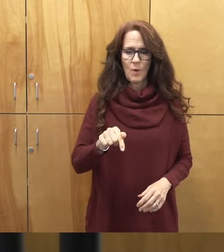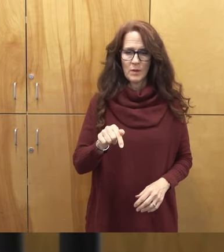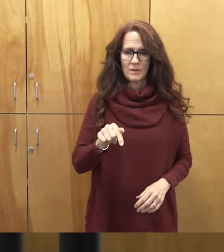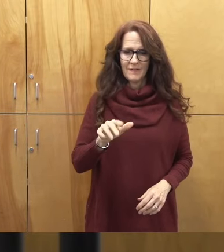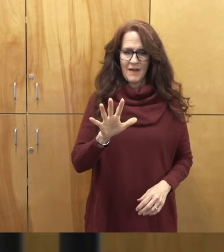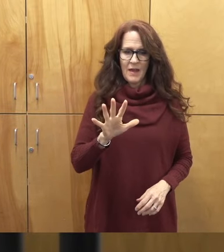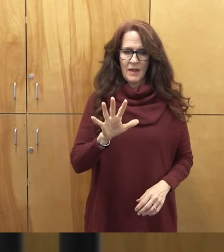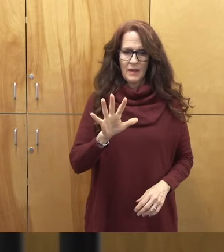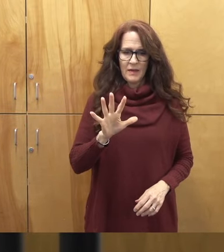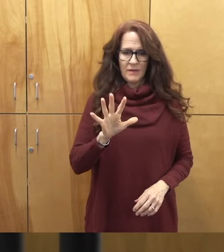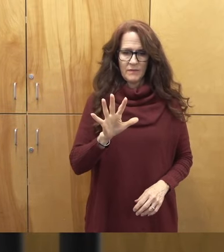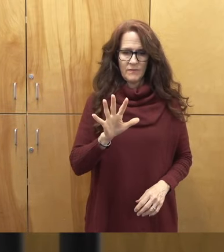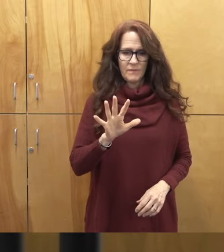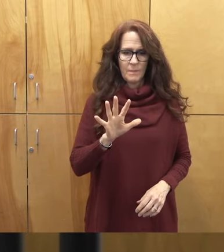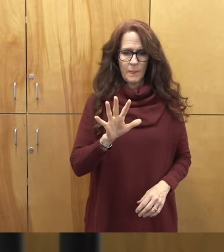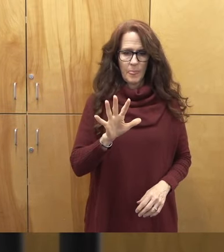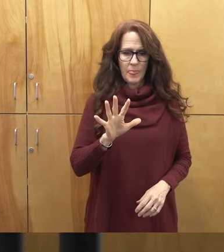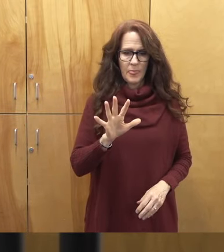13.5.